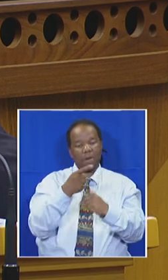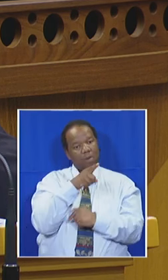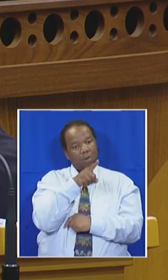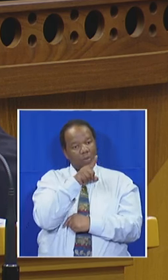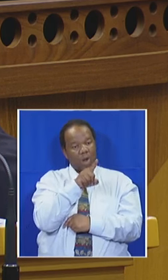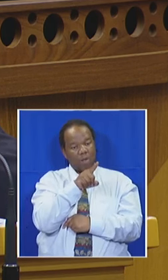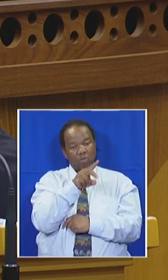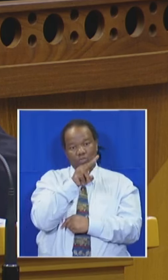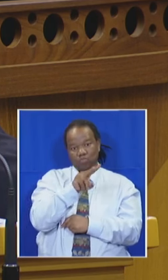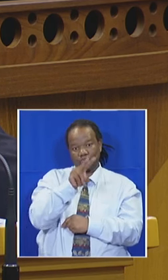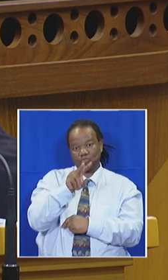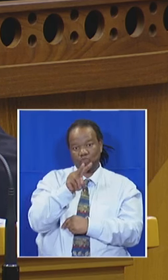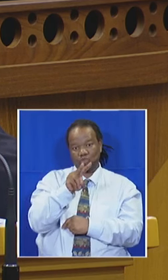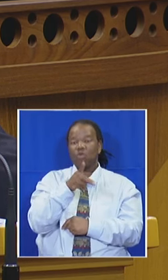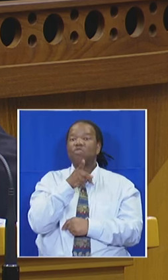122,000 rand.